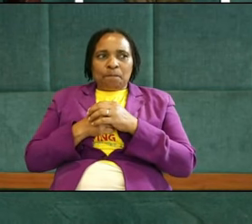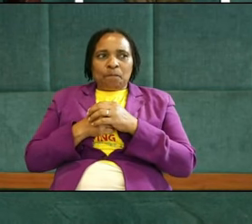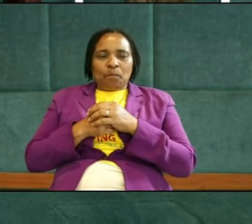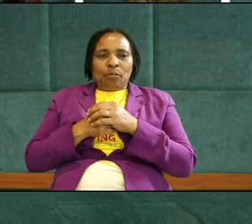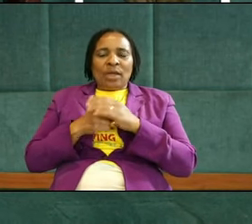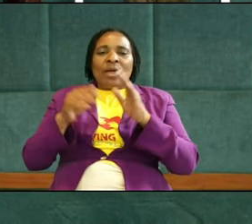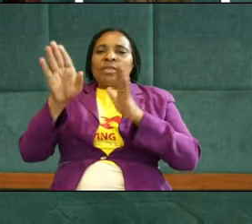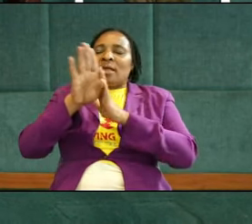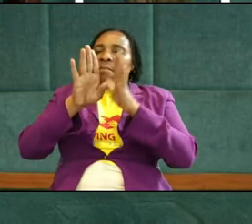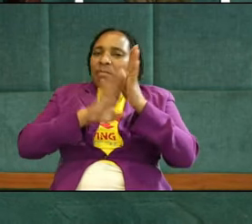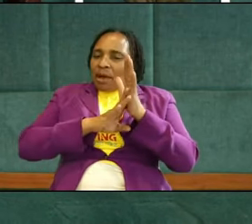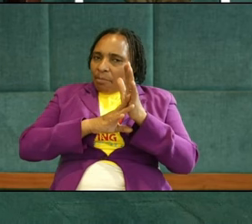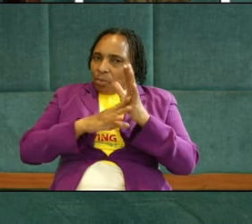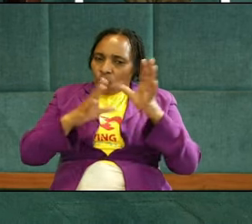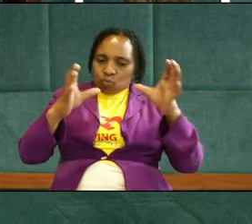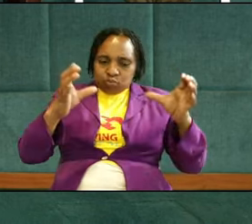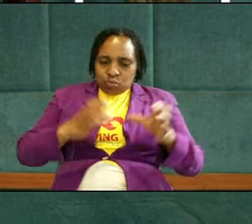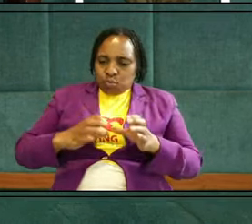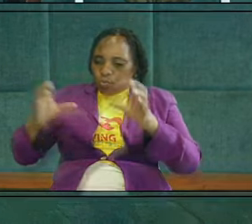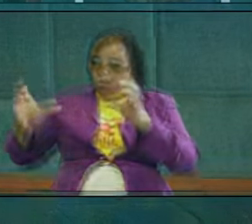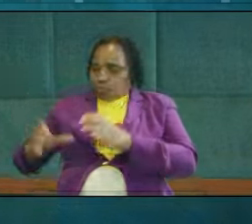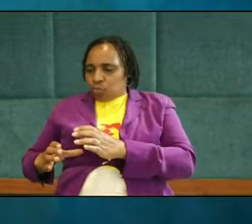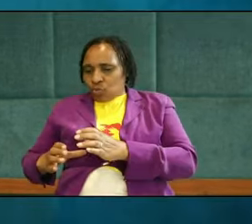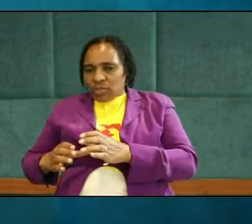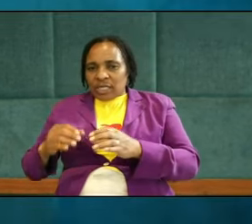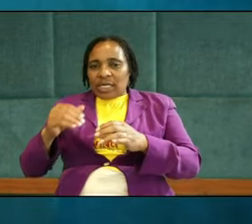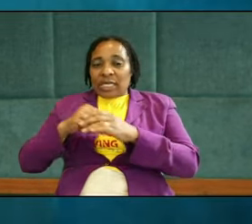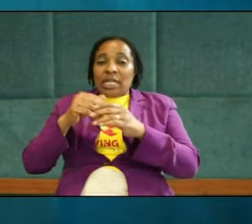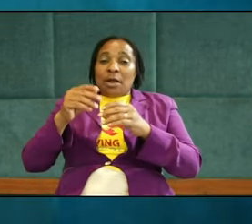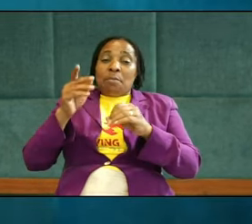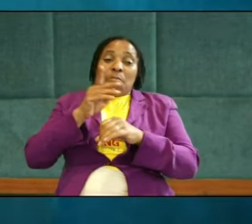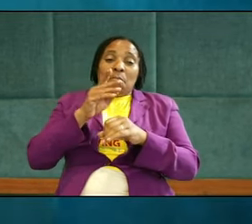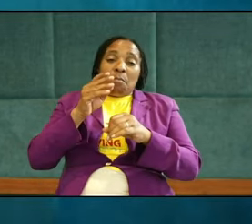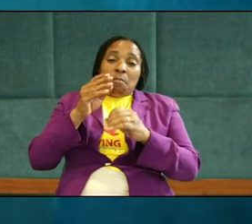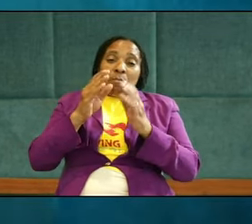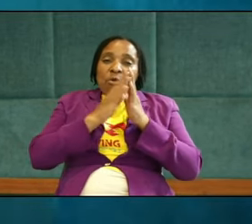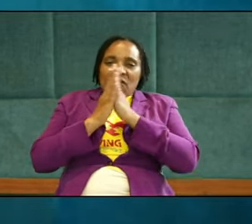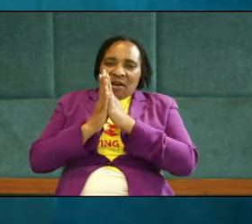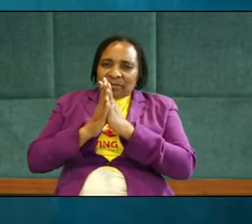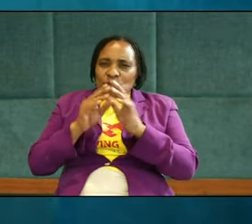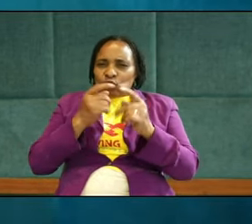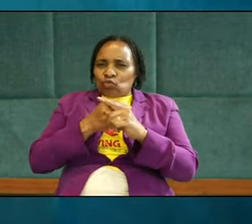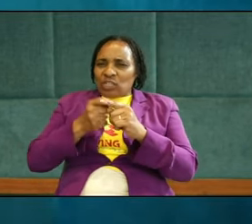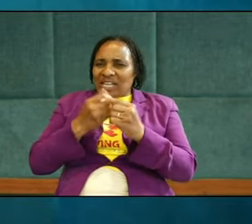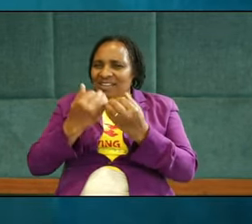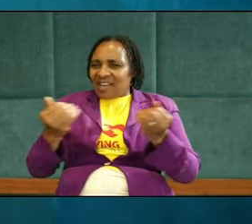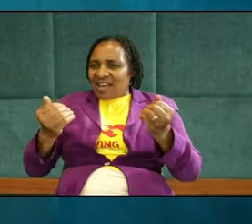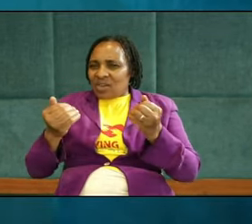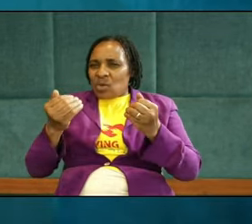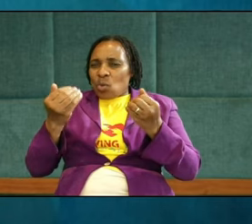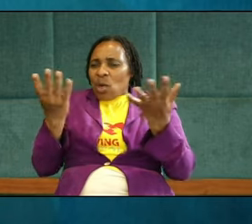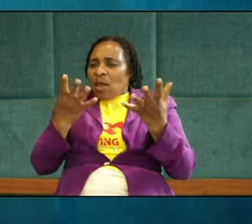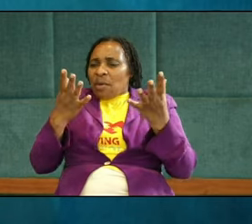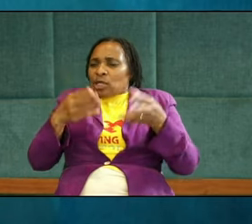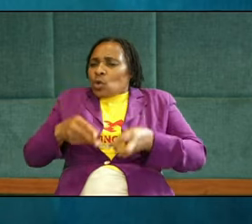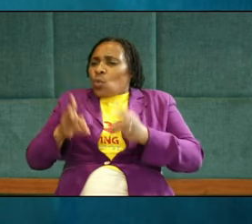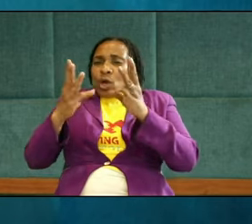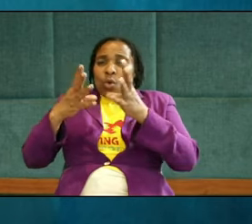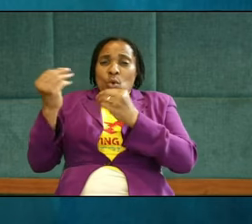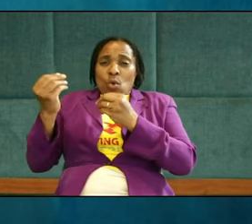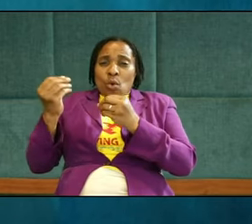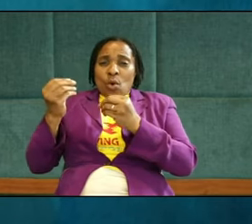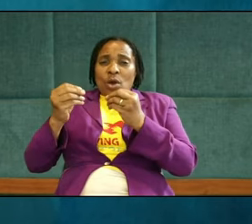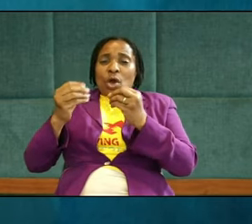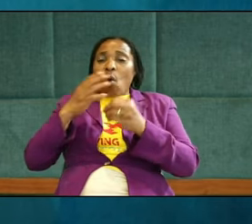the Bible says in Proverbs, train up a child in the way he should go. When they're old, they'll not depart from it. So first and